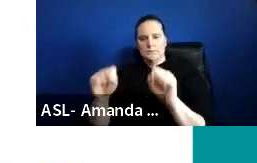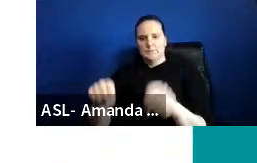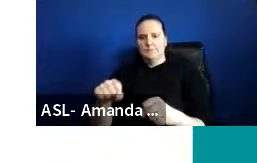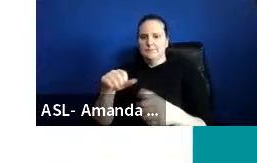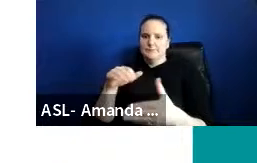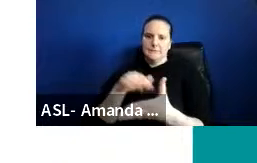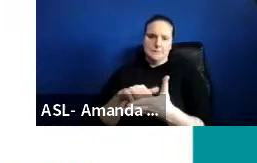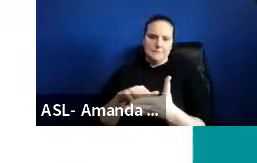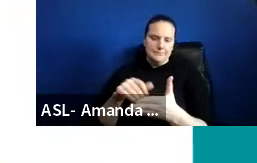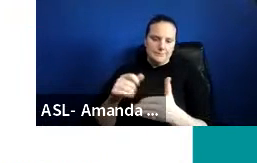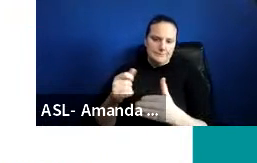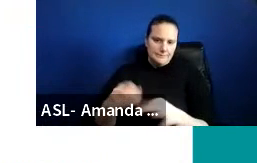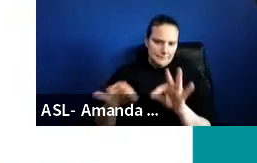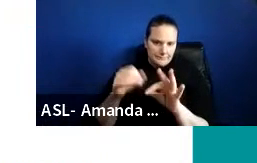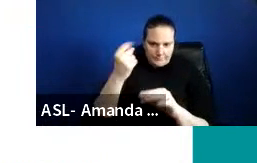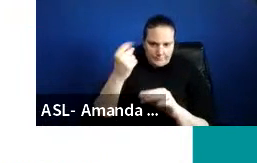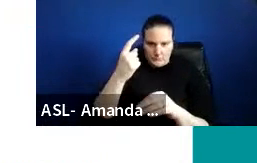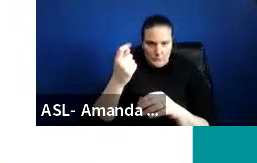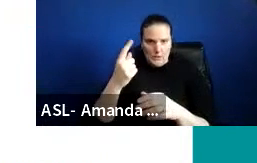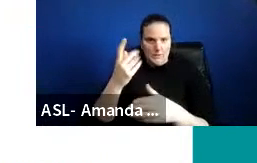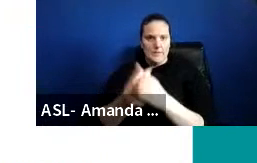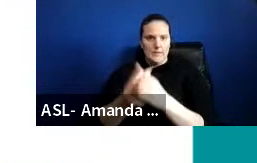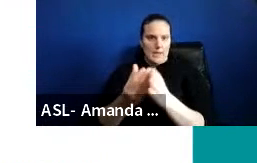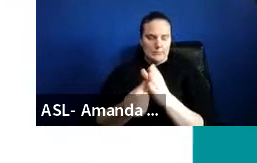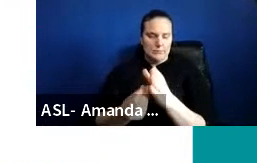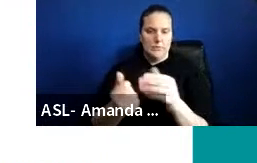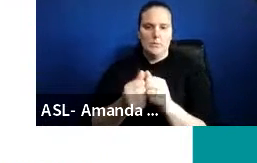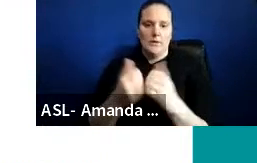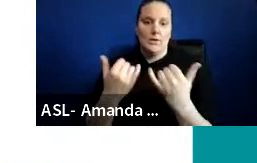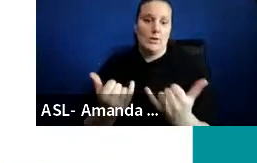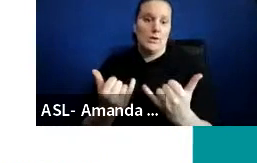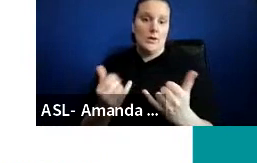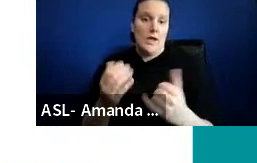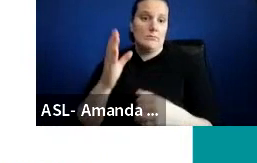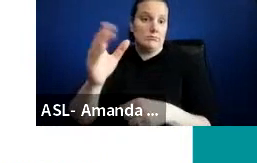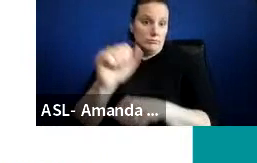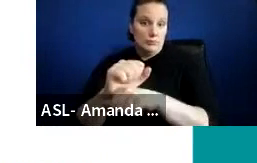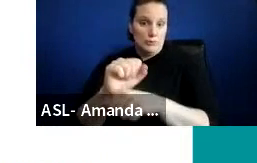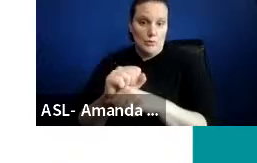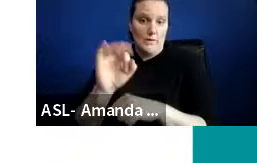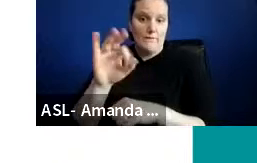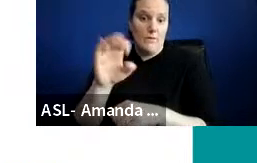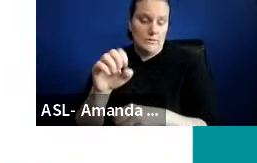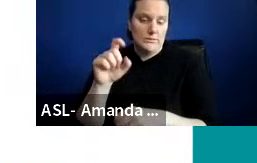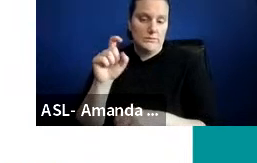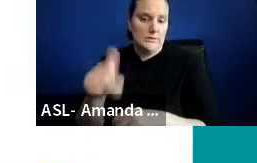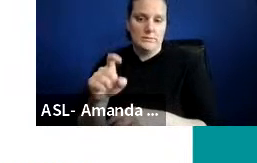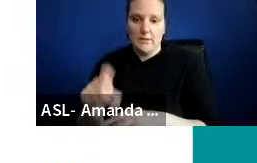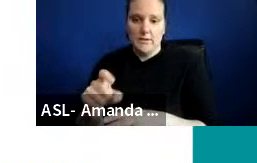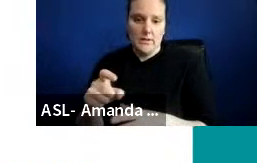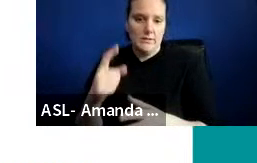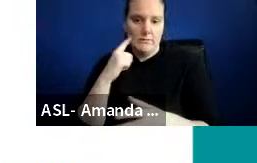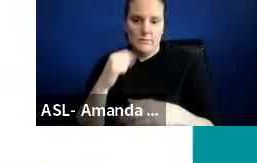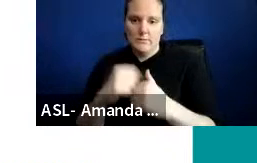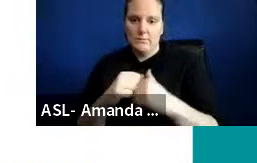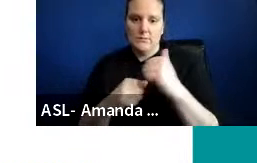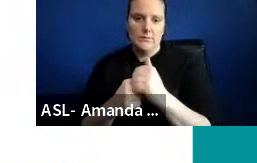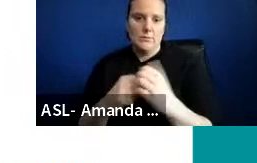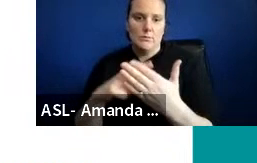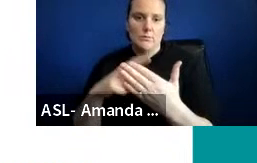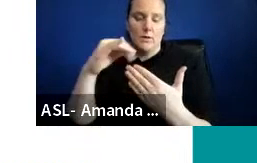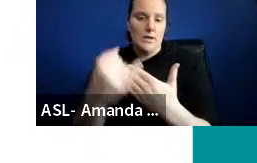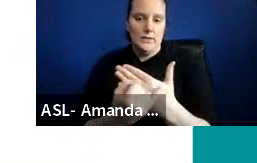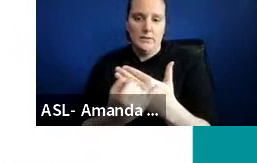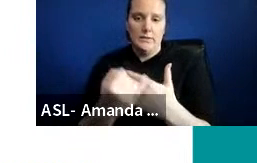step in understanding the potential gaps in the current and projected workforce needed to support infrastructure projects in the